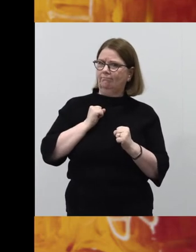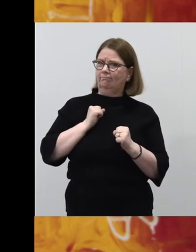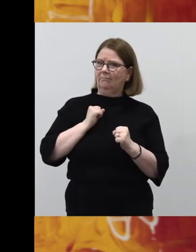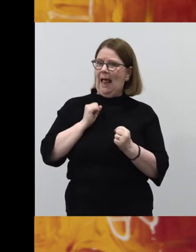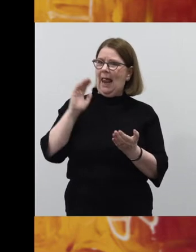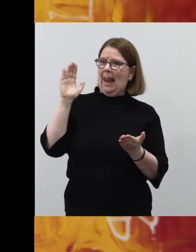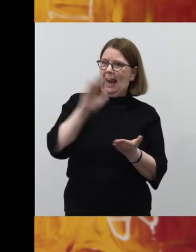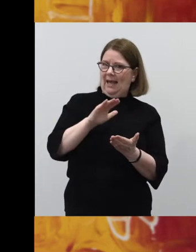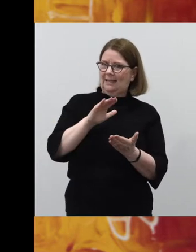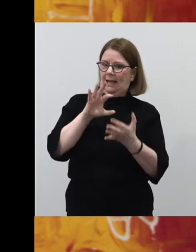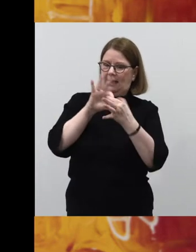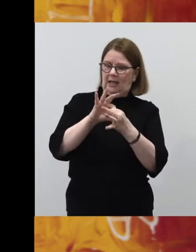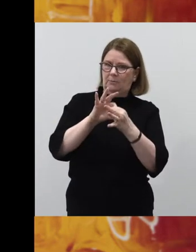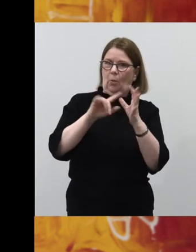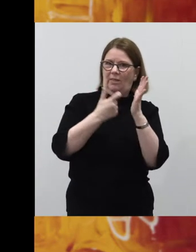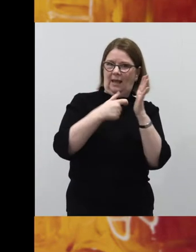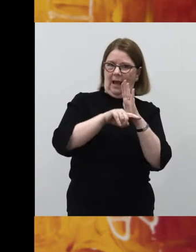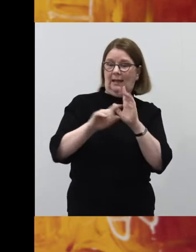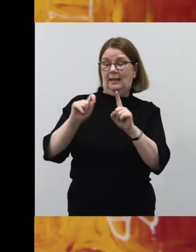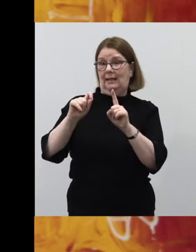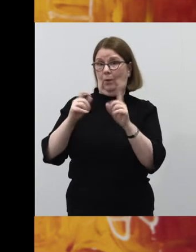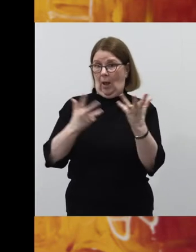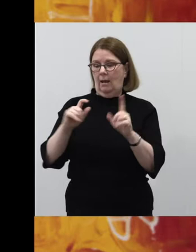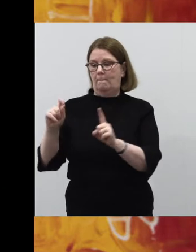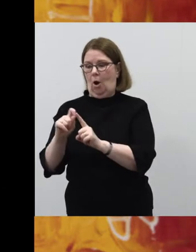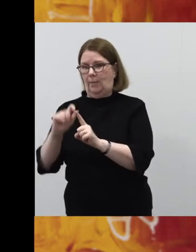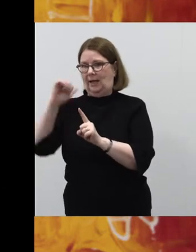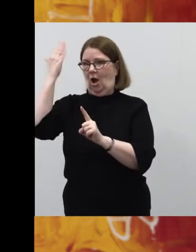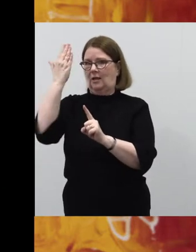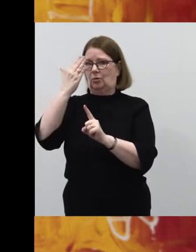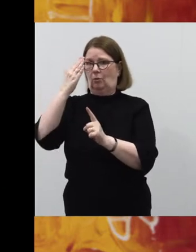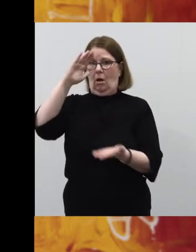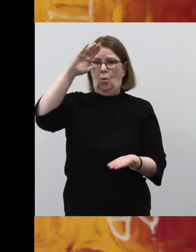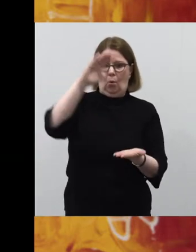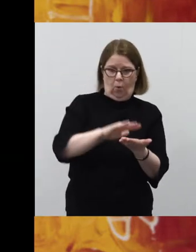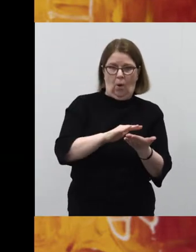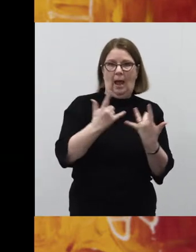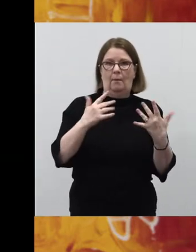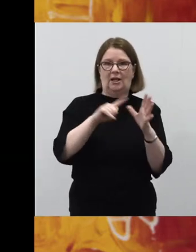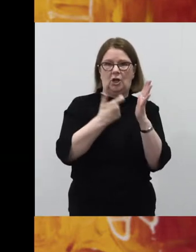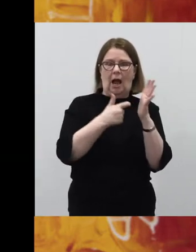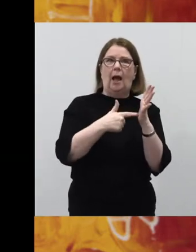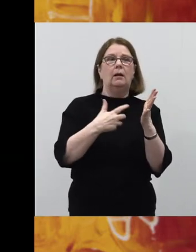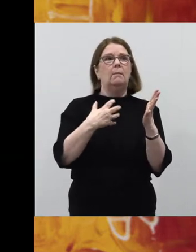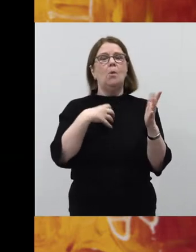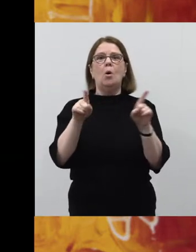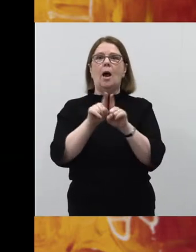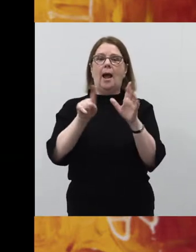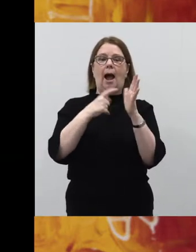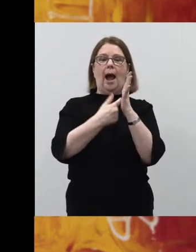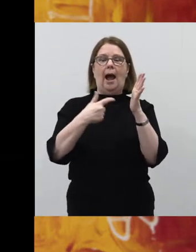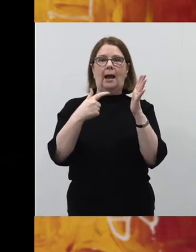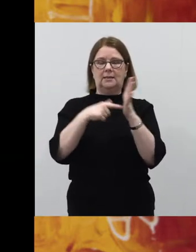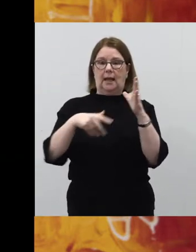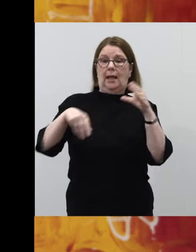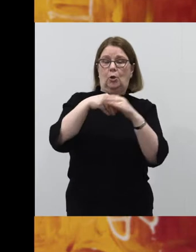level of respect, but it is not necessarily considered an independent occupation. To be a healer, or to be an artist, is